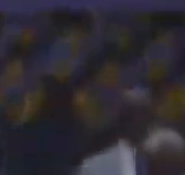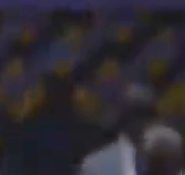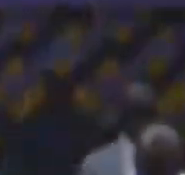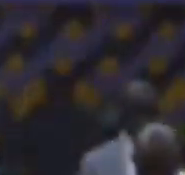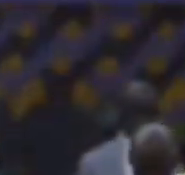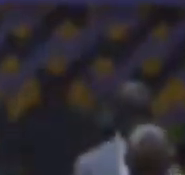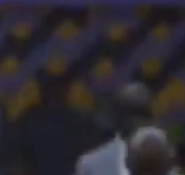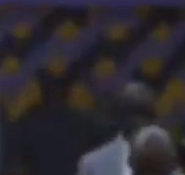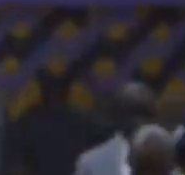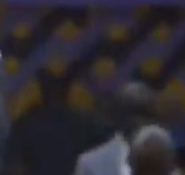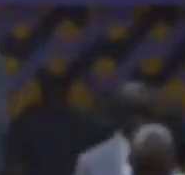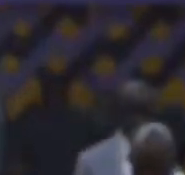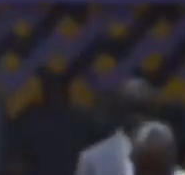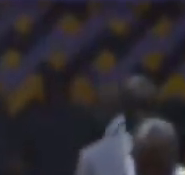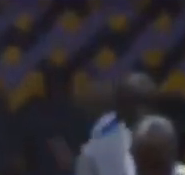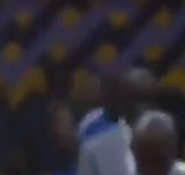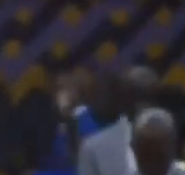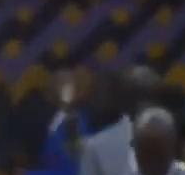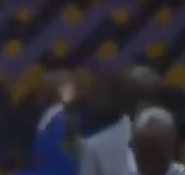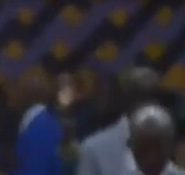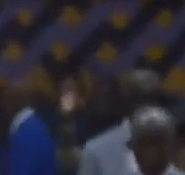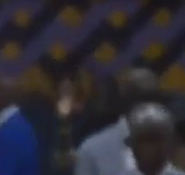Jesus' mighty name we have prayed.